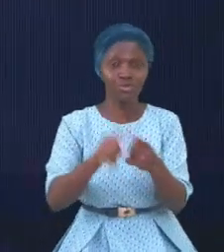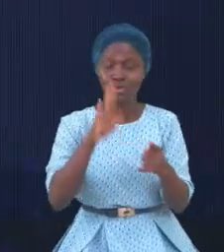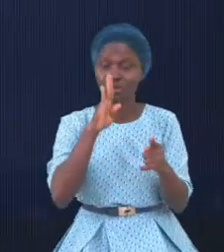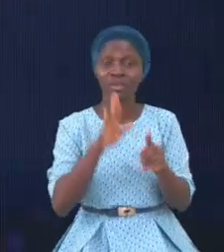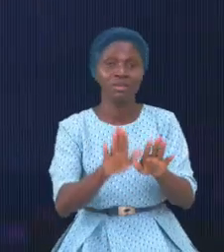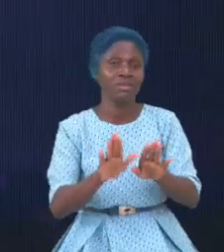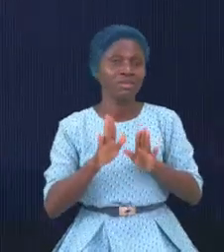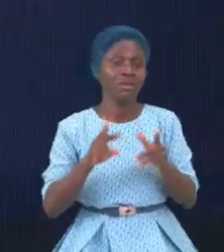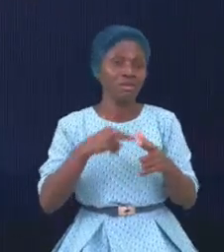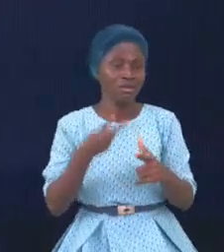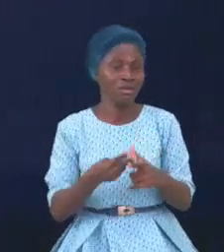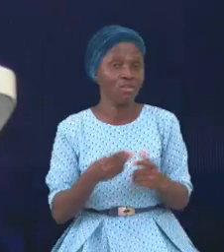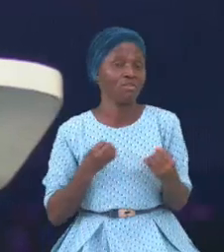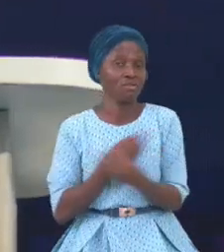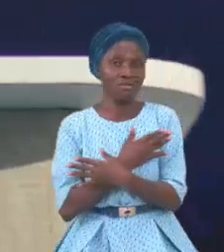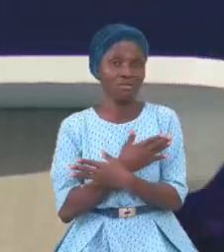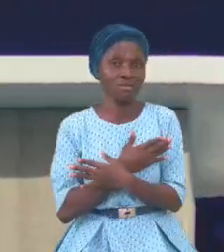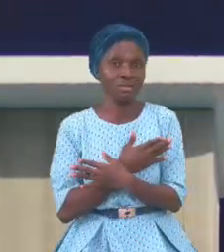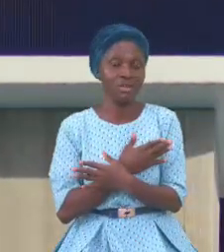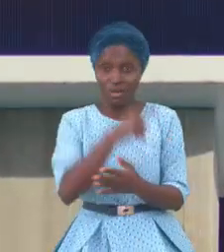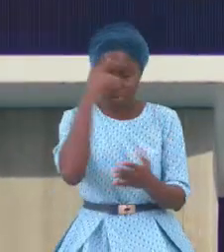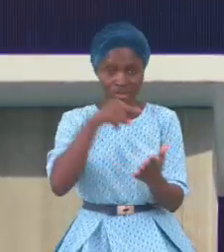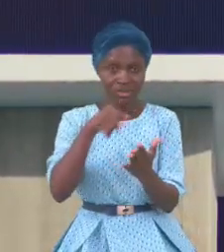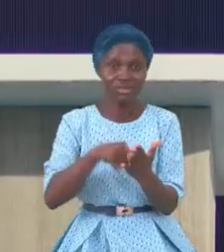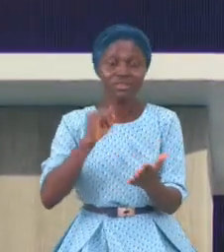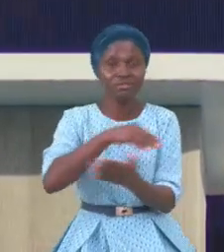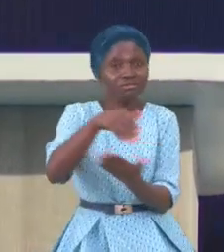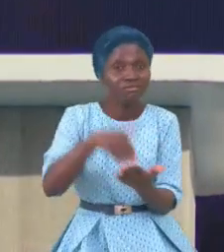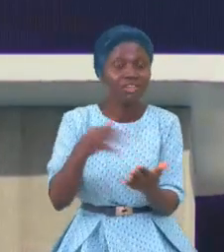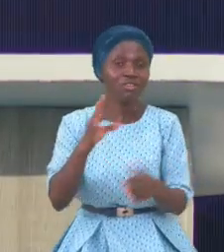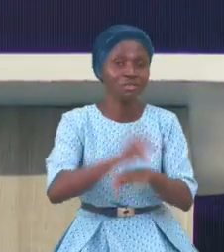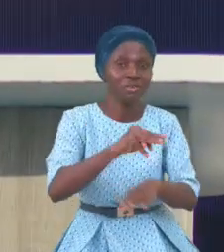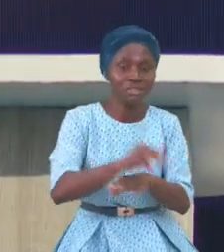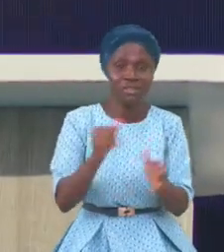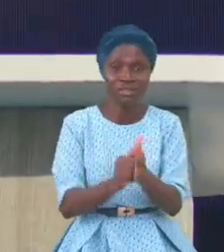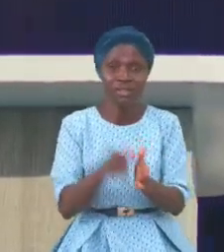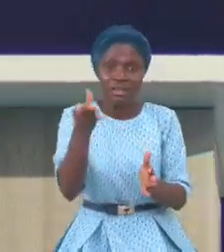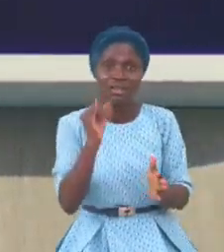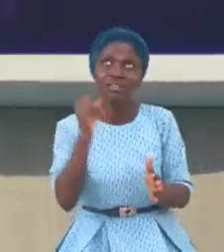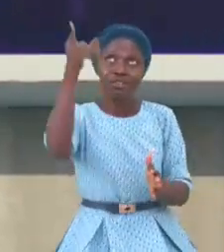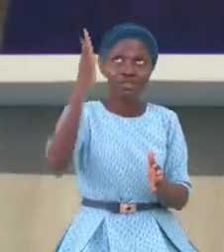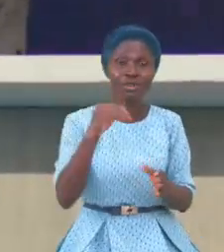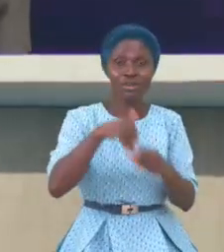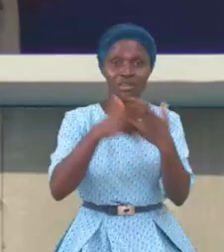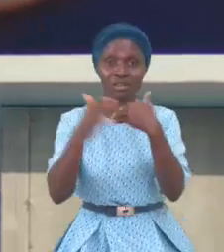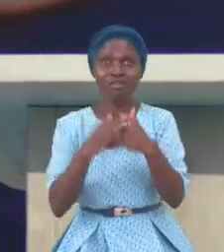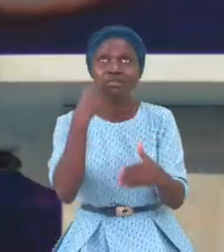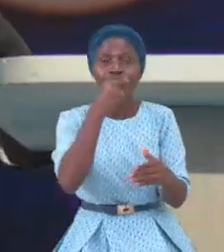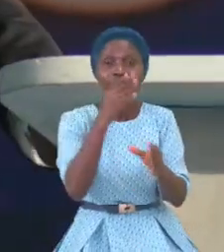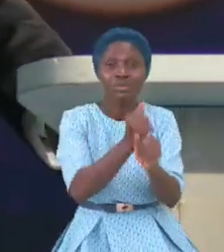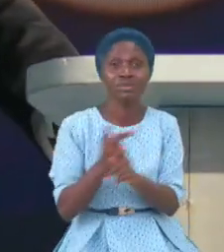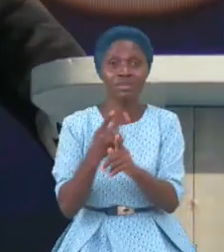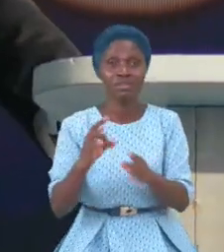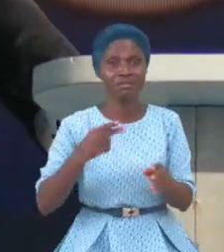the emphasis of a message. You see, there's a God in heaven. He takes care of us. There's a God in heaven